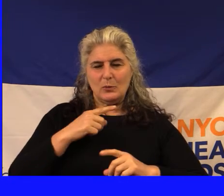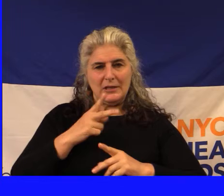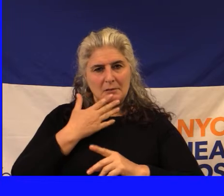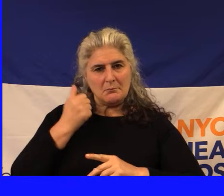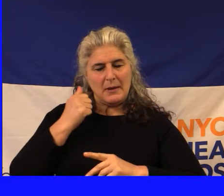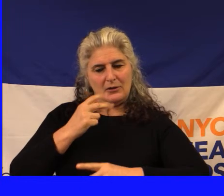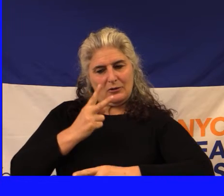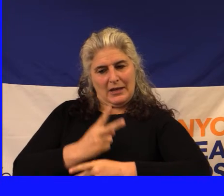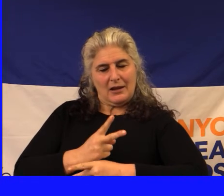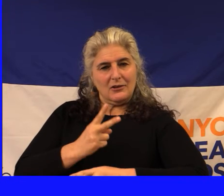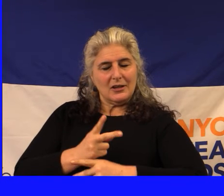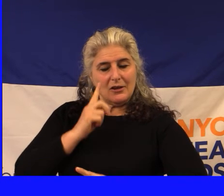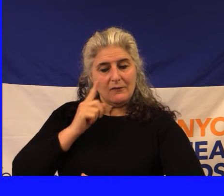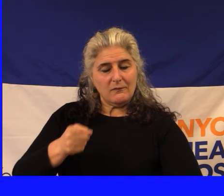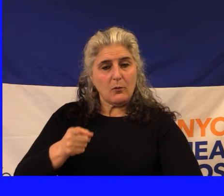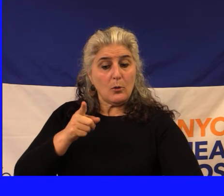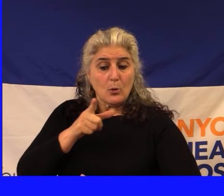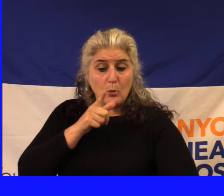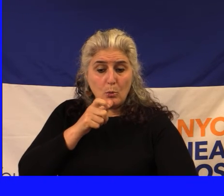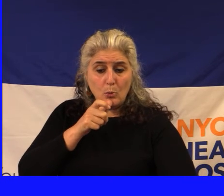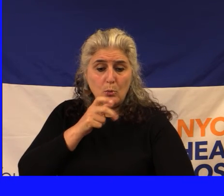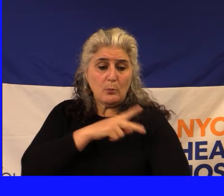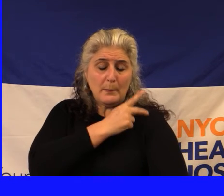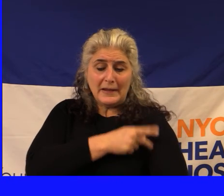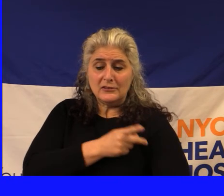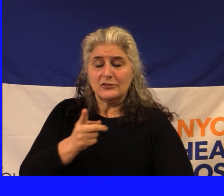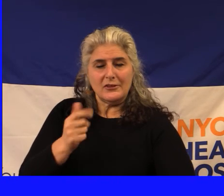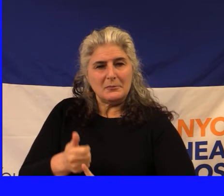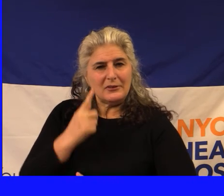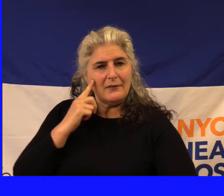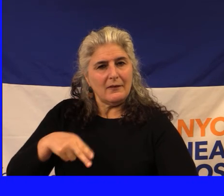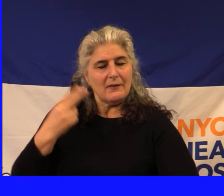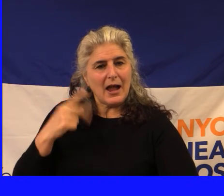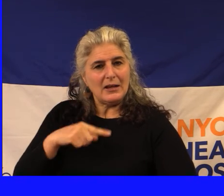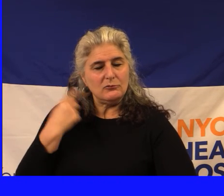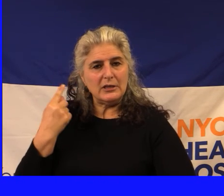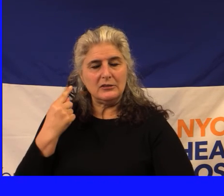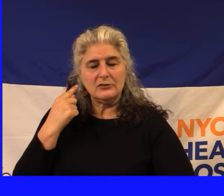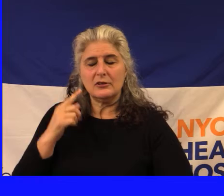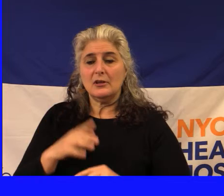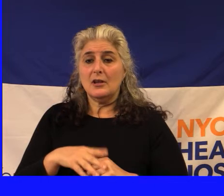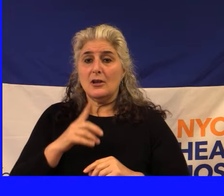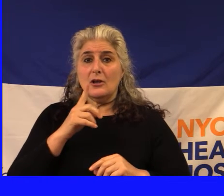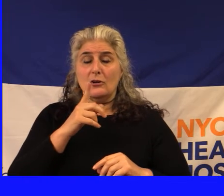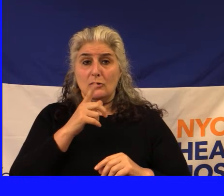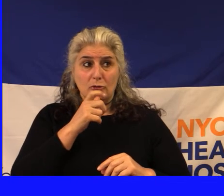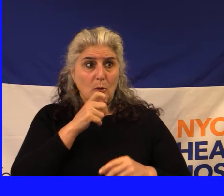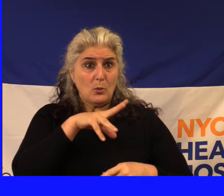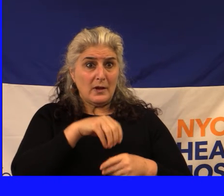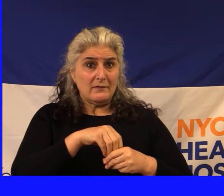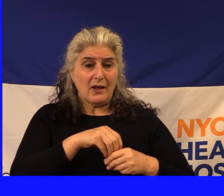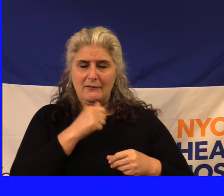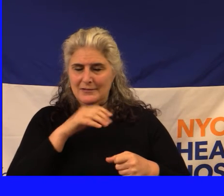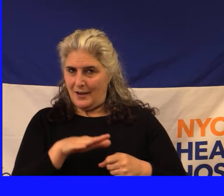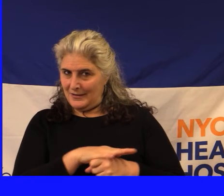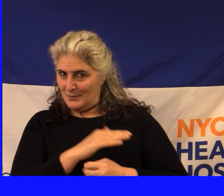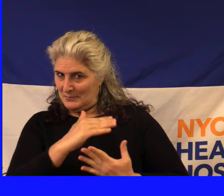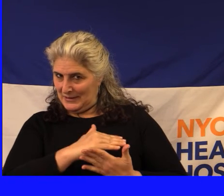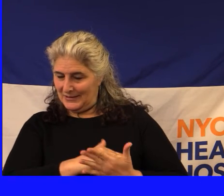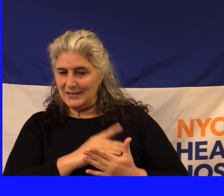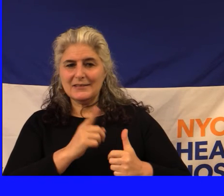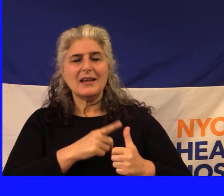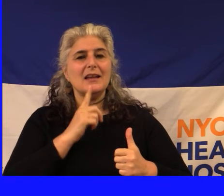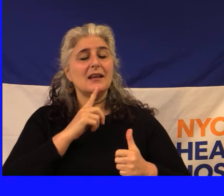increased risk revenue. So who are these players? And this is really not a complete list, but this is the main one. So there's the Office of Managed